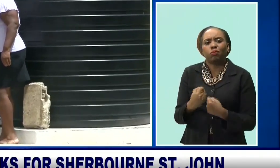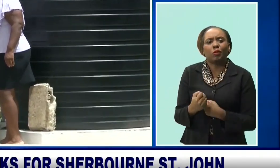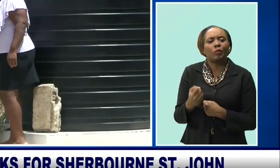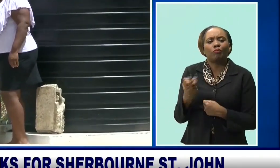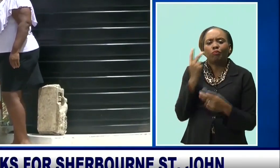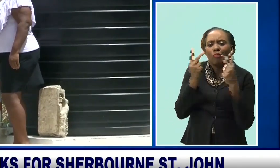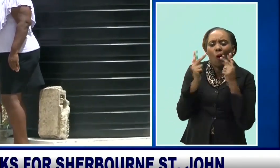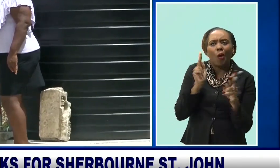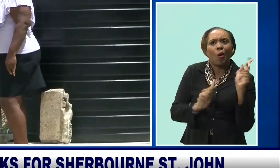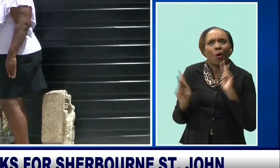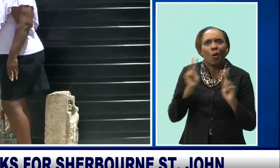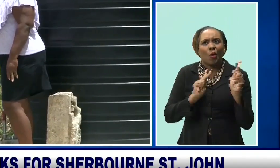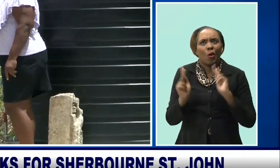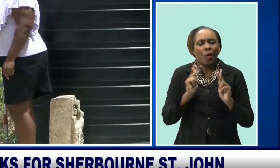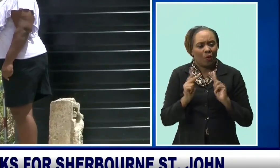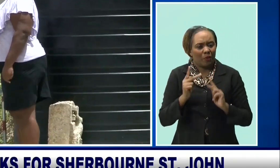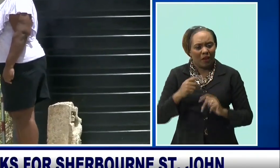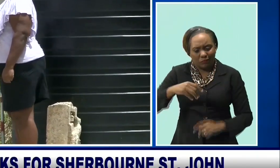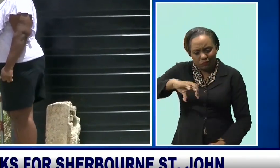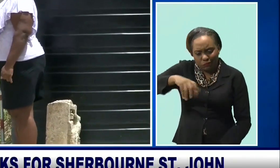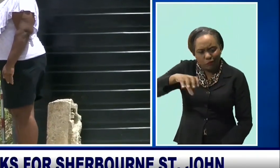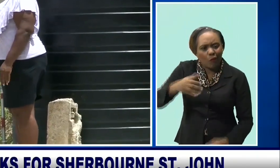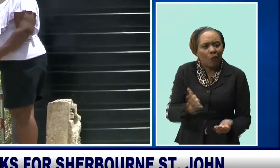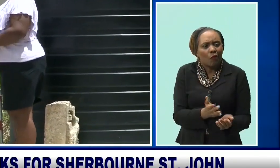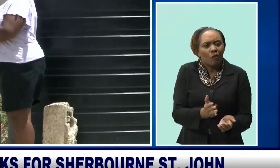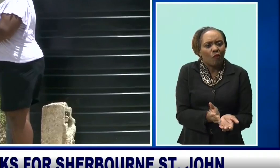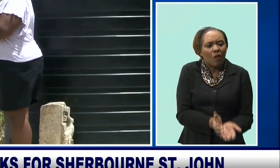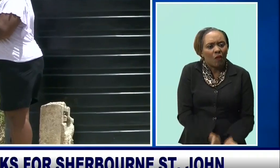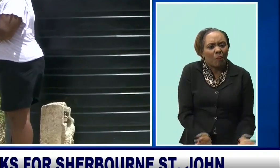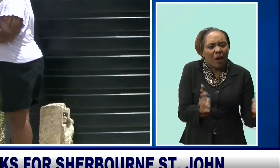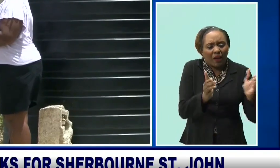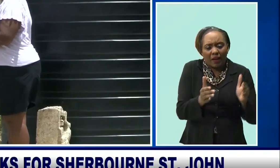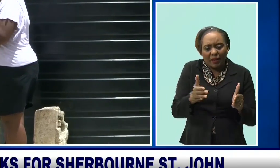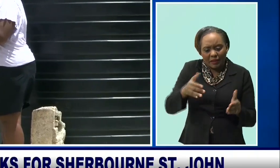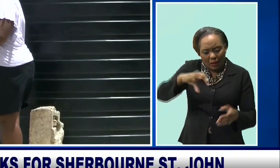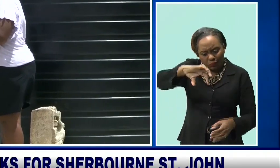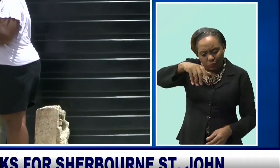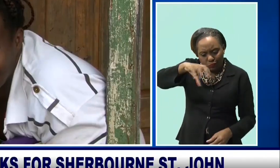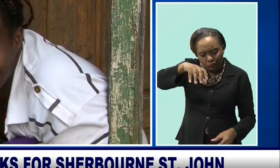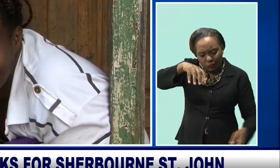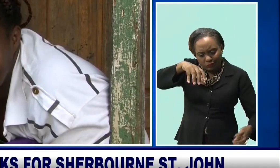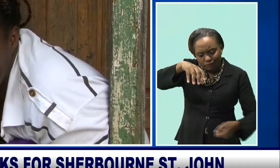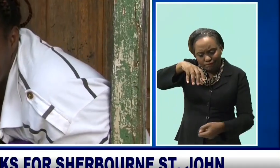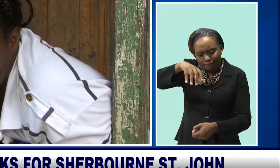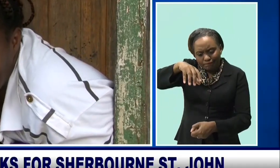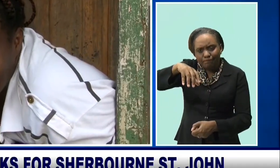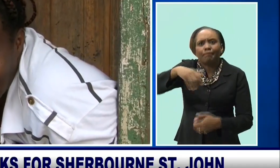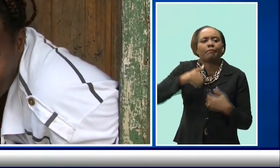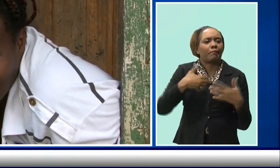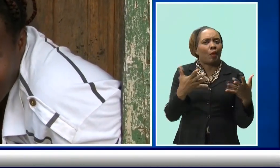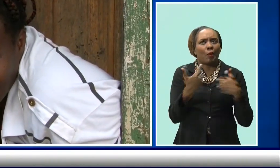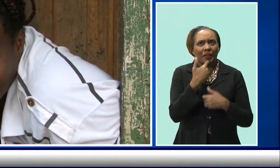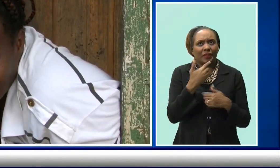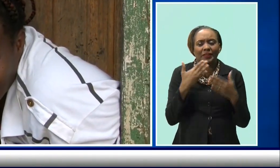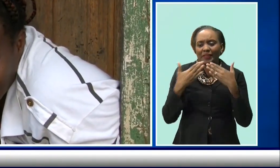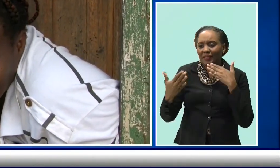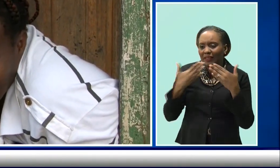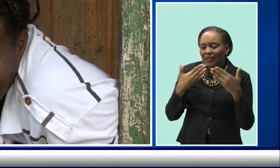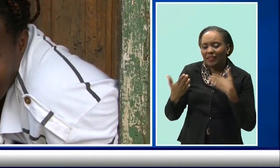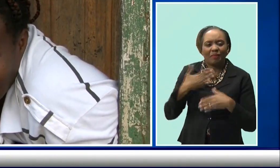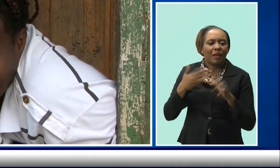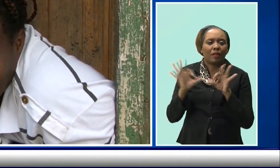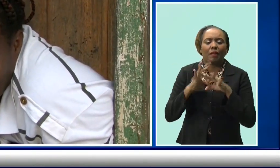people collecting water from their new tanks. They were full of gratitude. I just want to say thanks on behalf of my